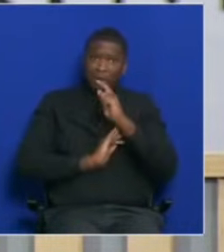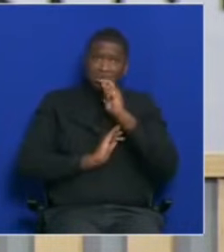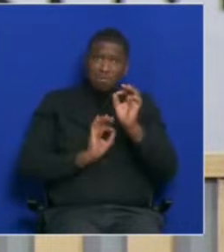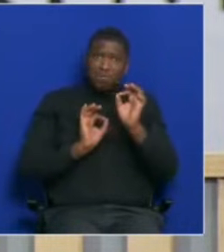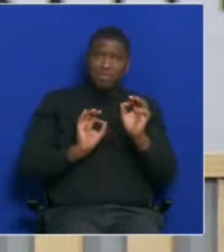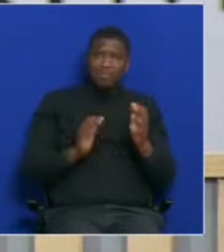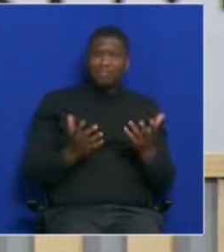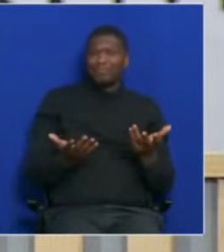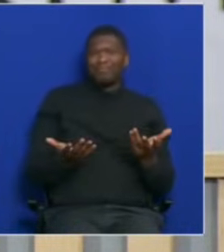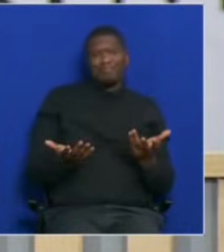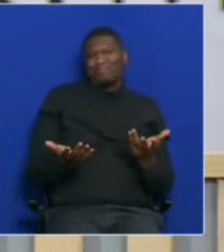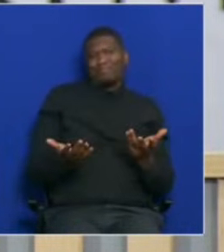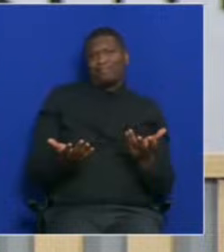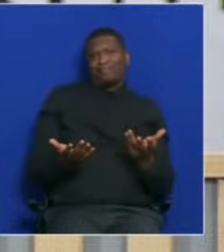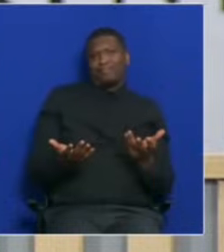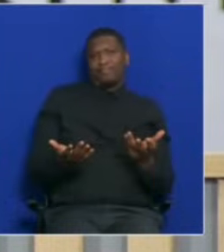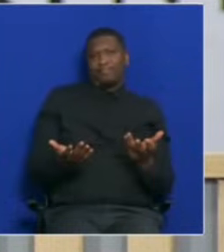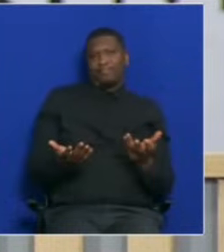So